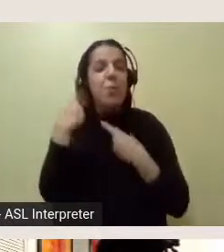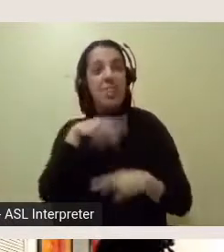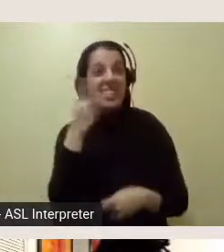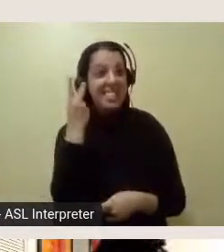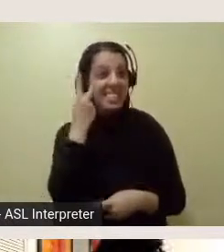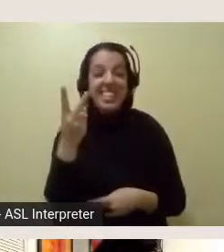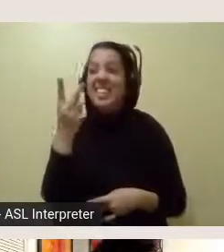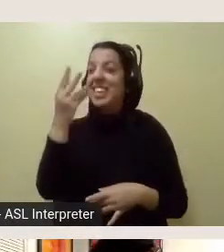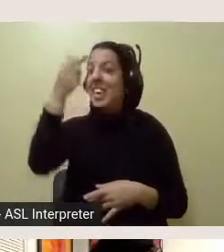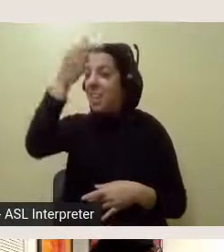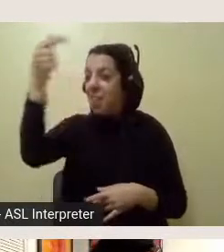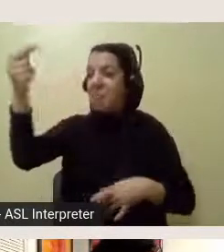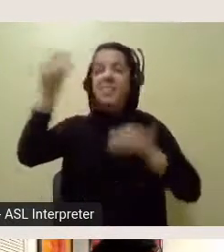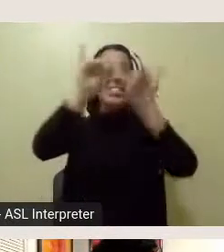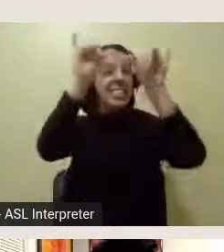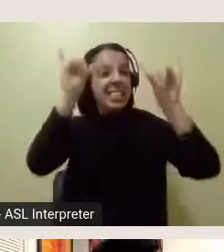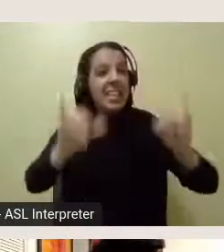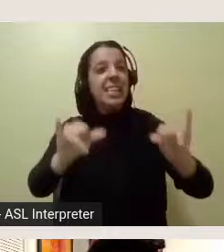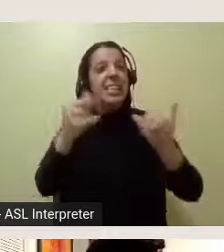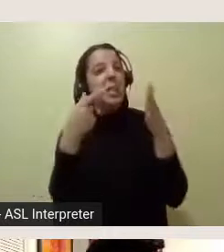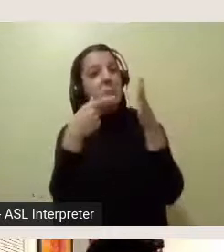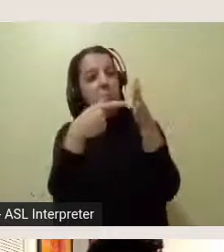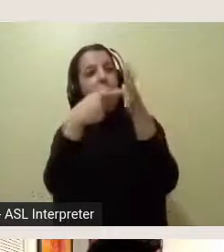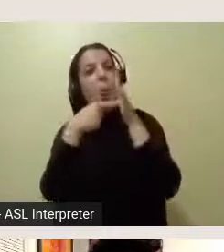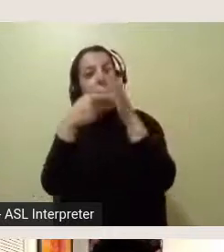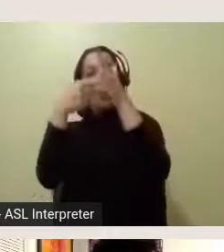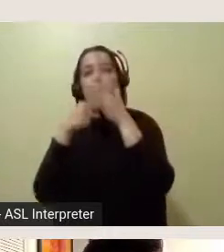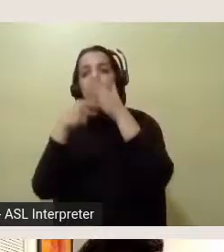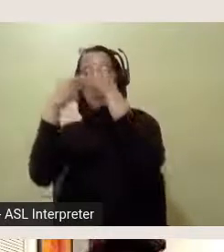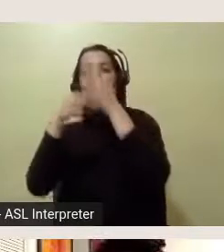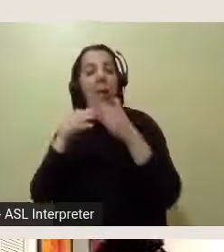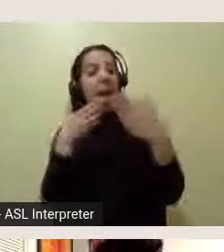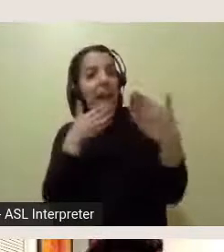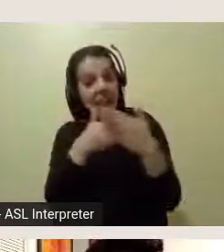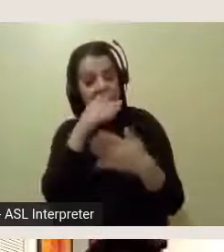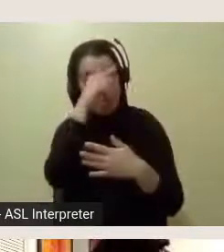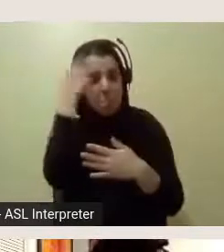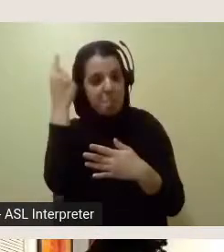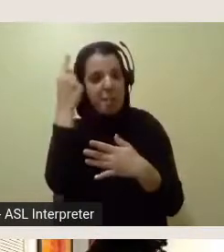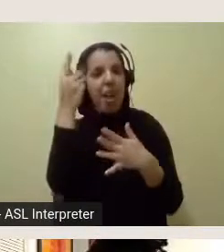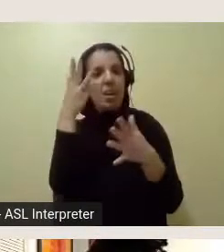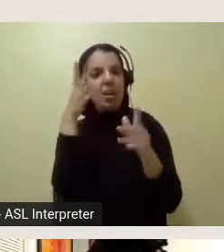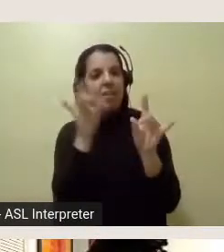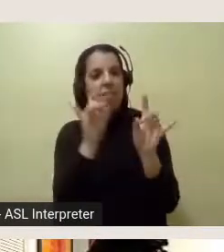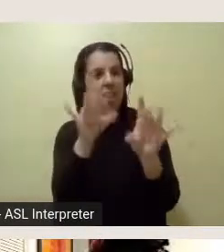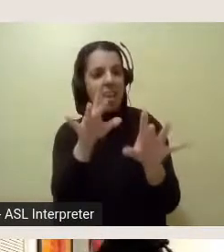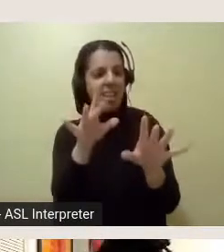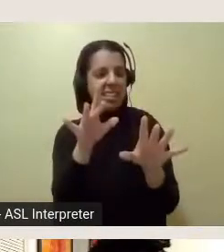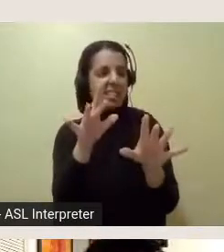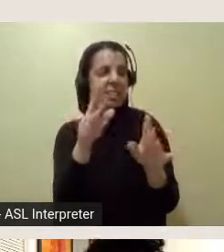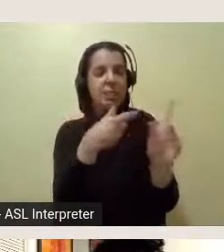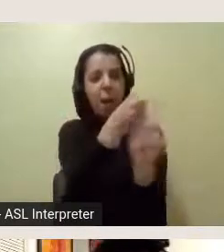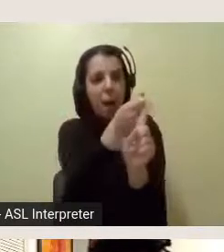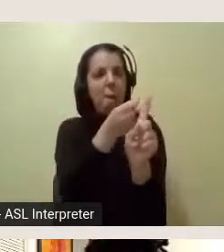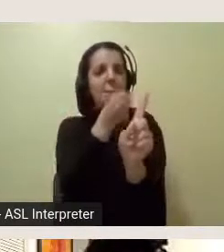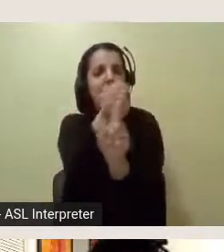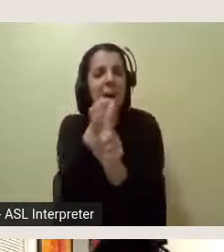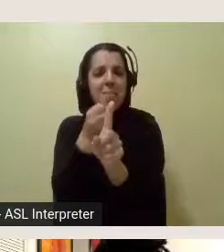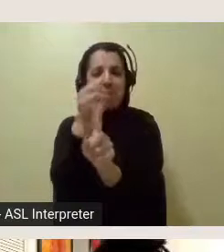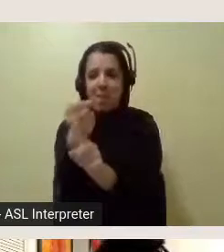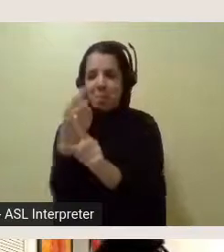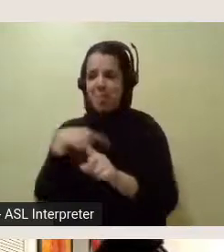state, that, you know, justice is such, like, it's such an empty concept, right? There's